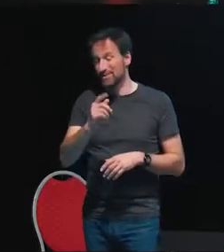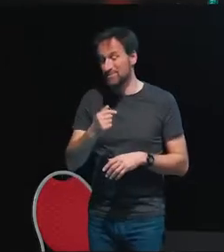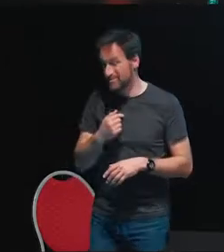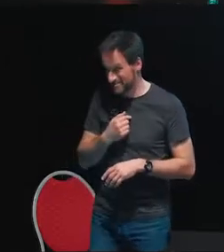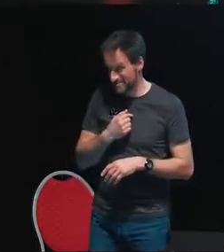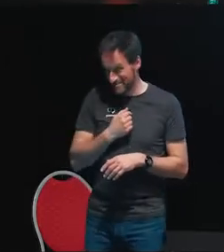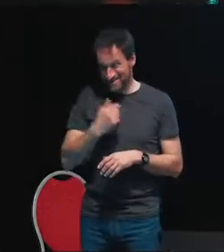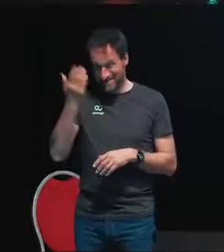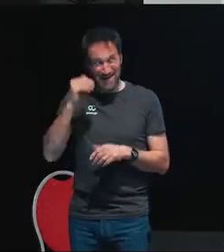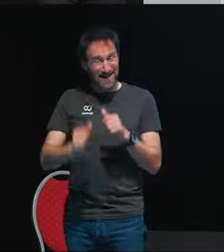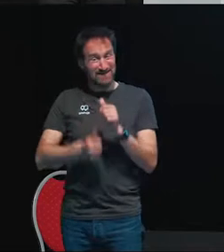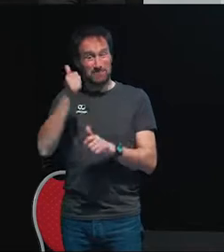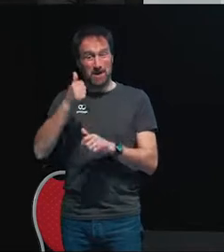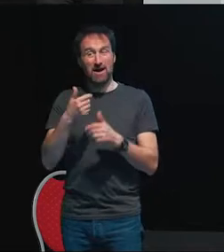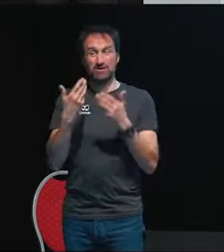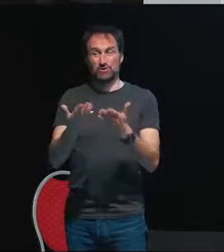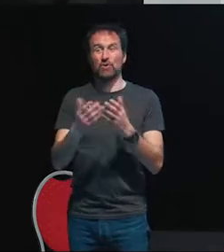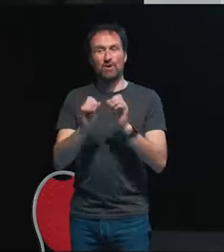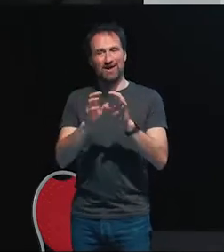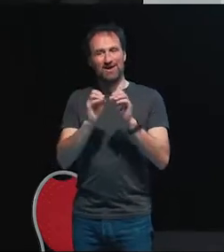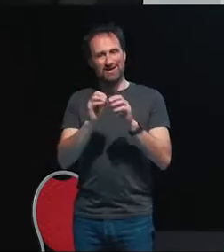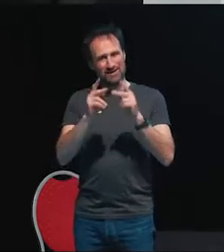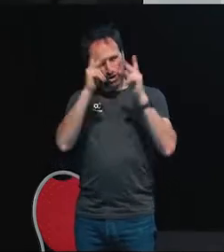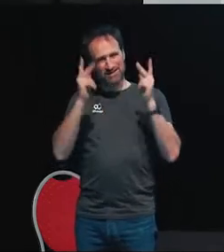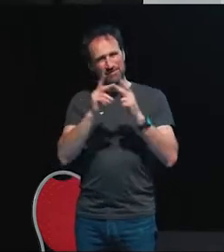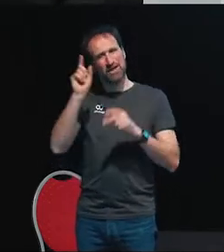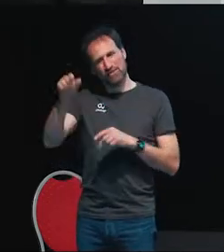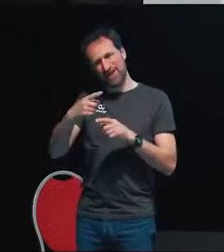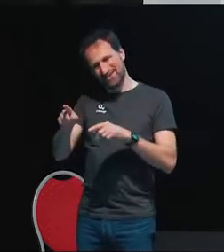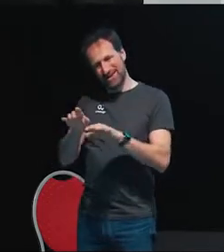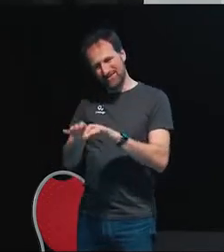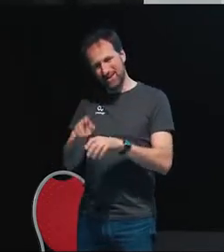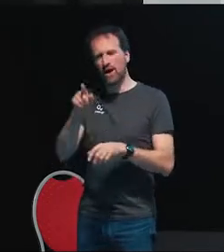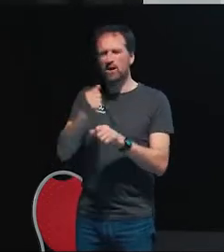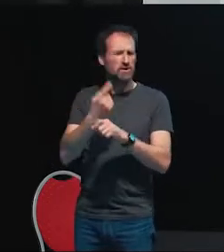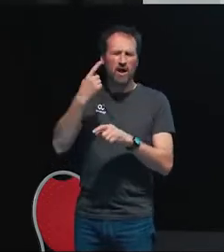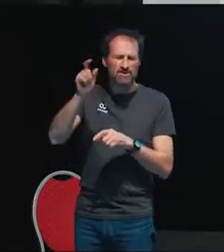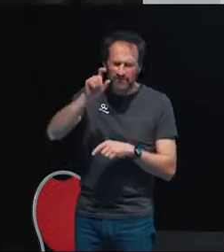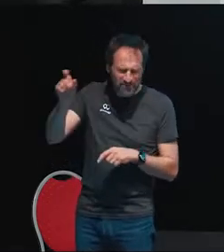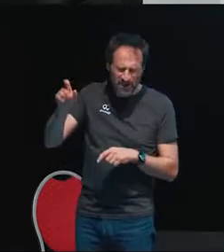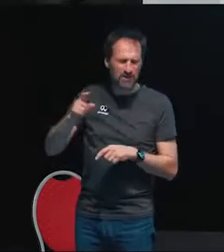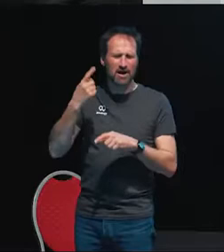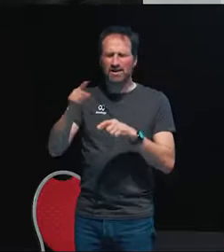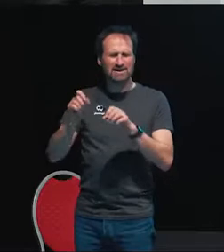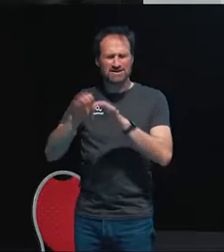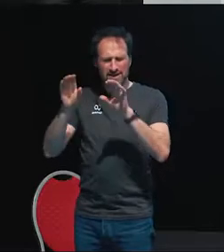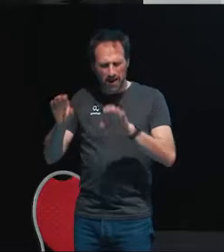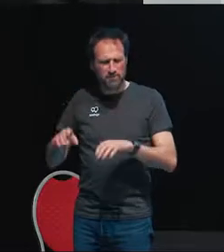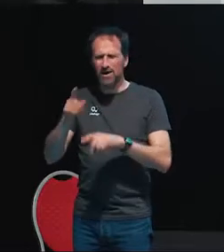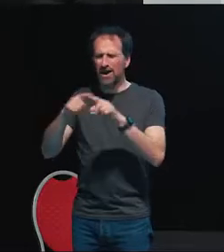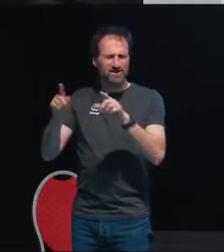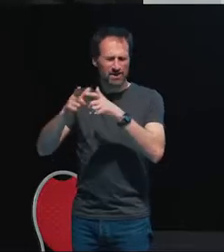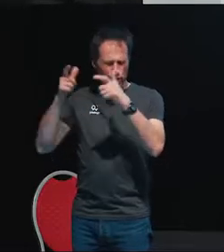this concept to another developer he's working at a different company with quite a different set up and different size he told